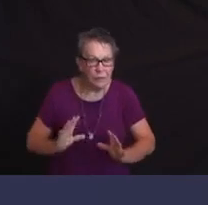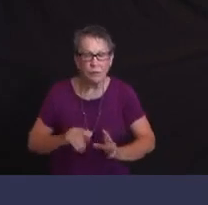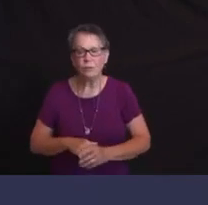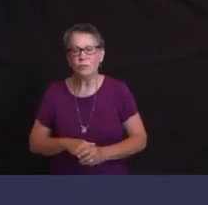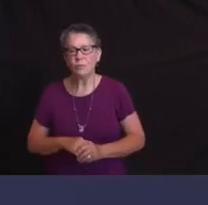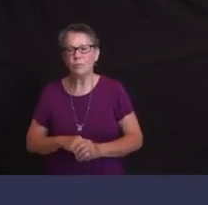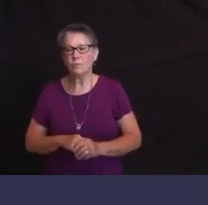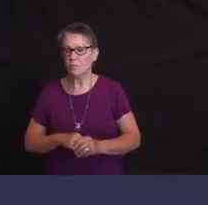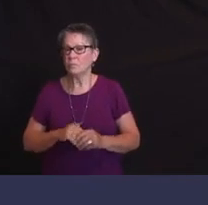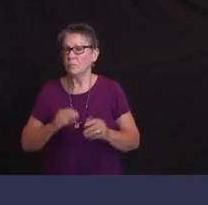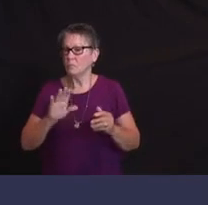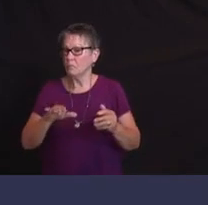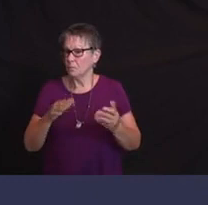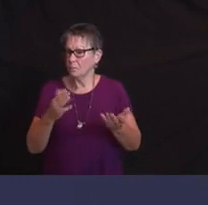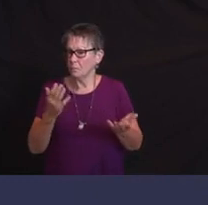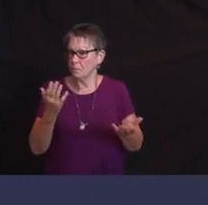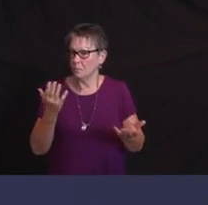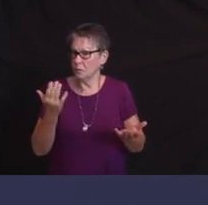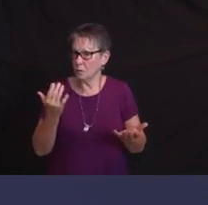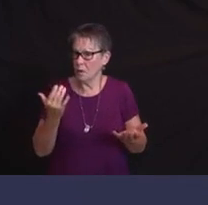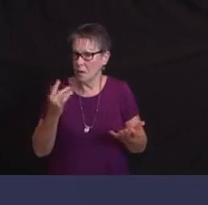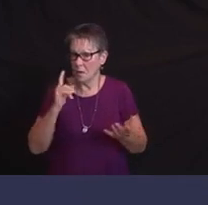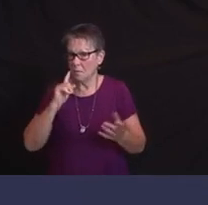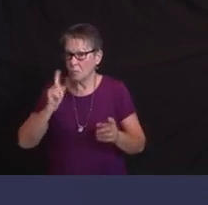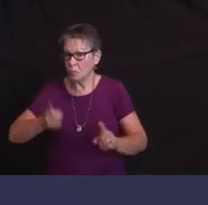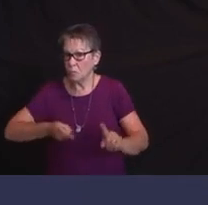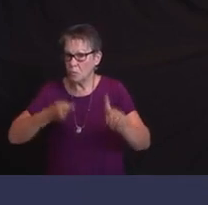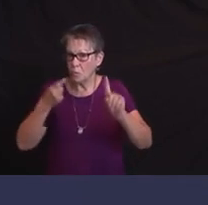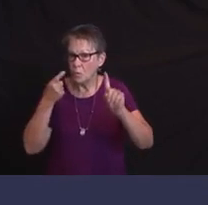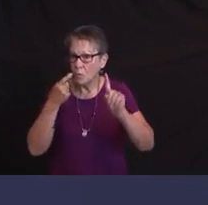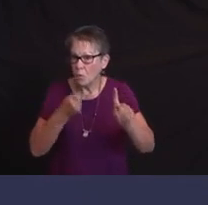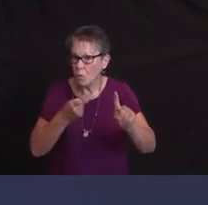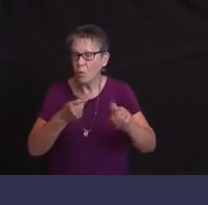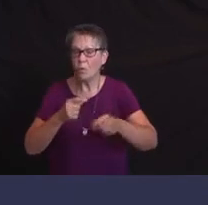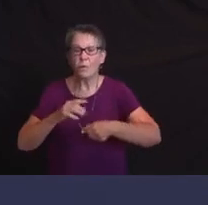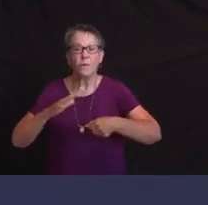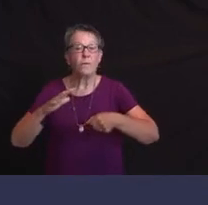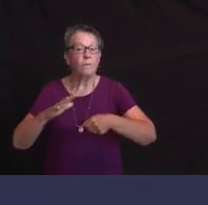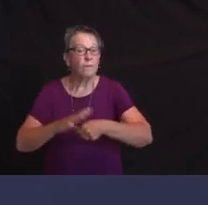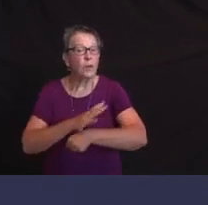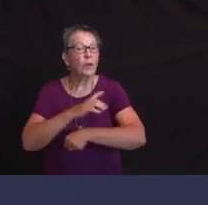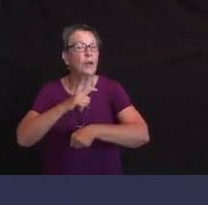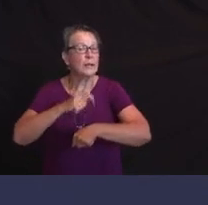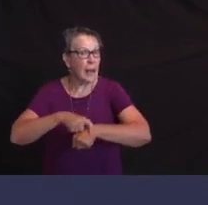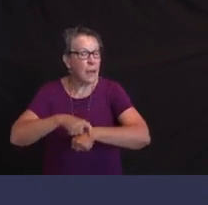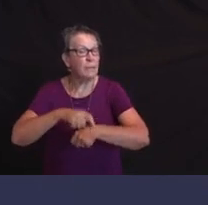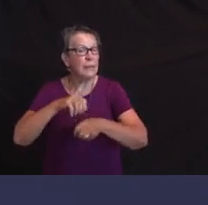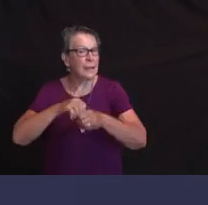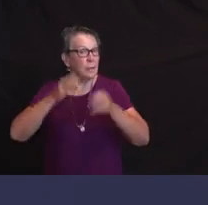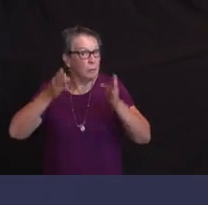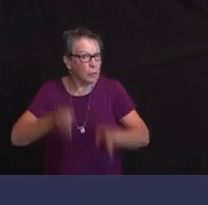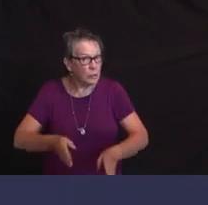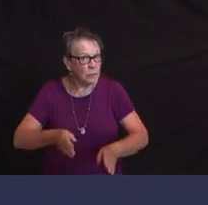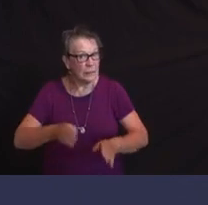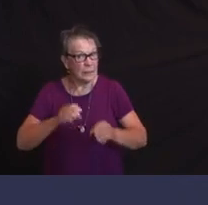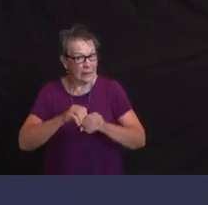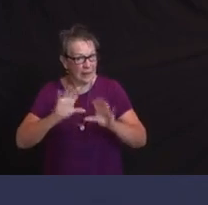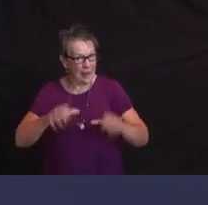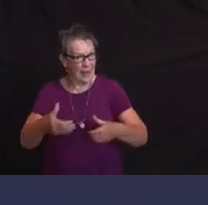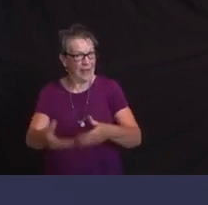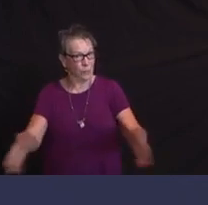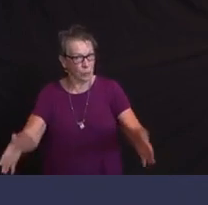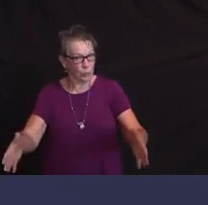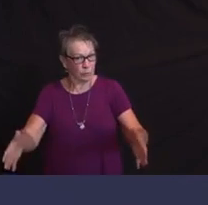full-time, in-person instruction. I cannot be more clear about this. I'm grateful for the support of the New Jersey chapter of the